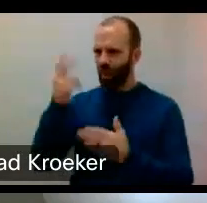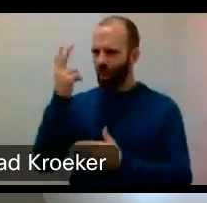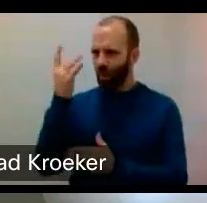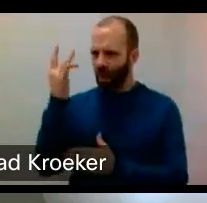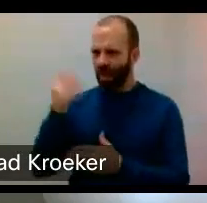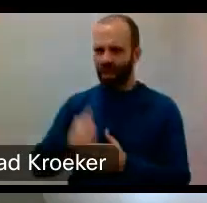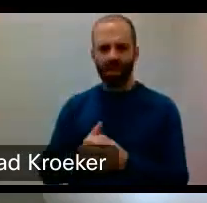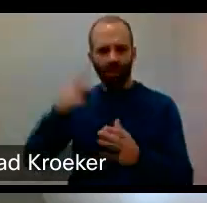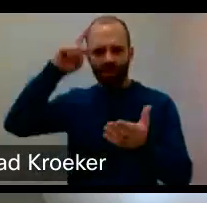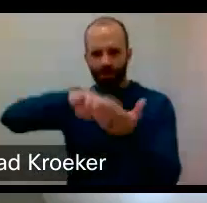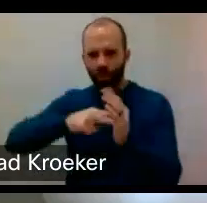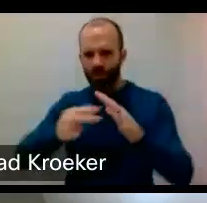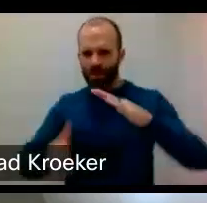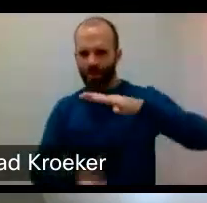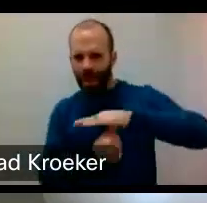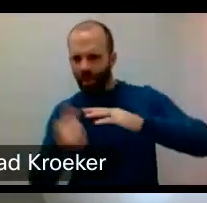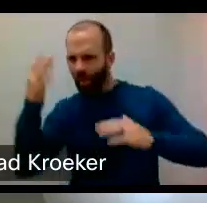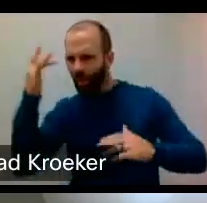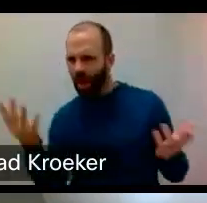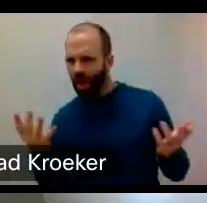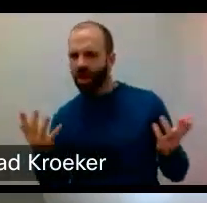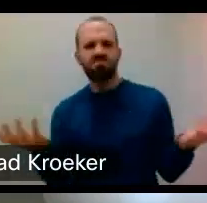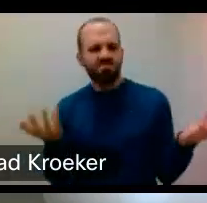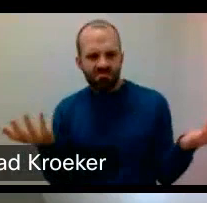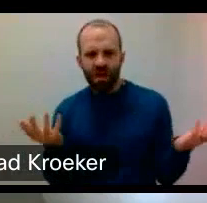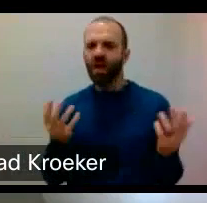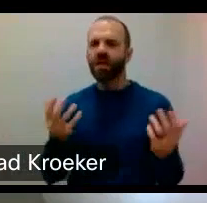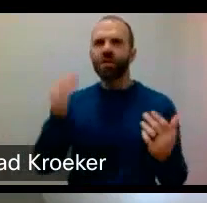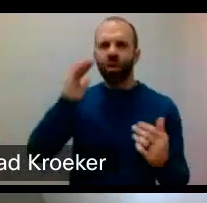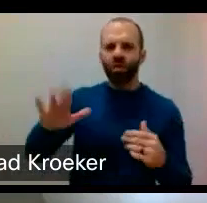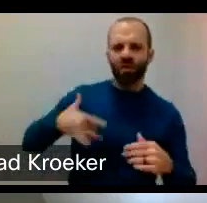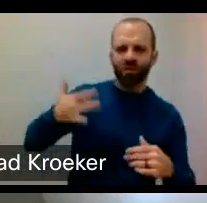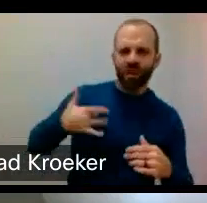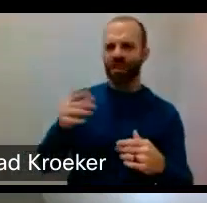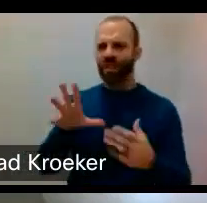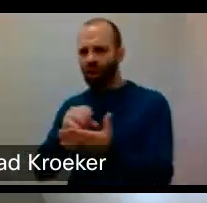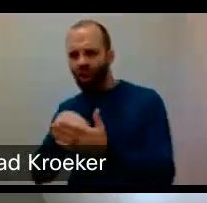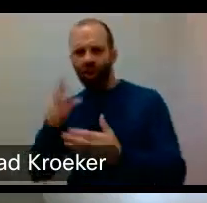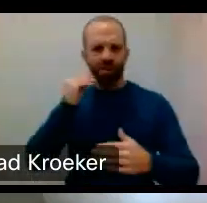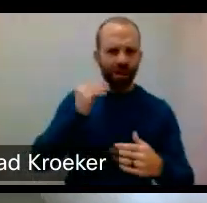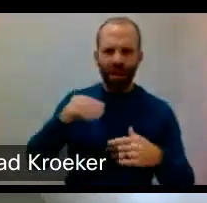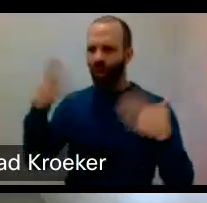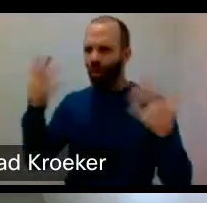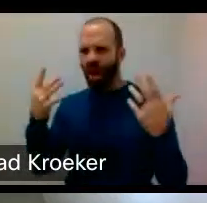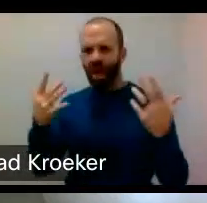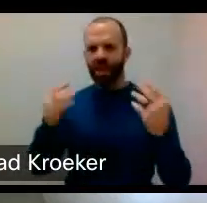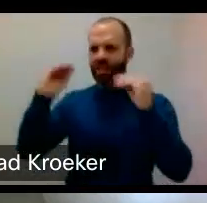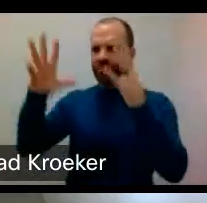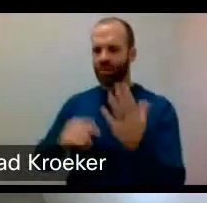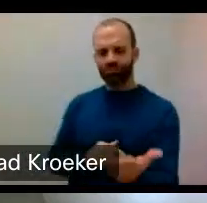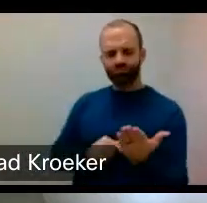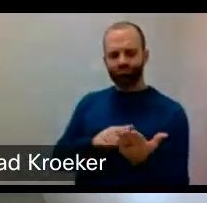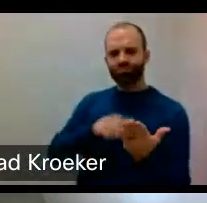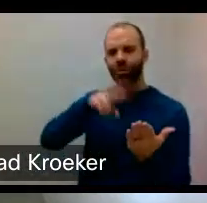to know what you think or what you felt or what you experienced or what you learned? And why do they want to read that in a discussion post,